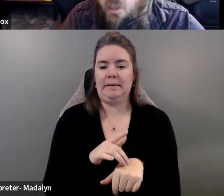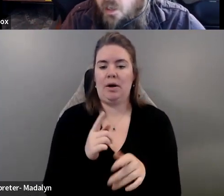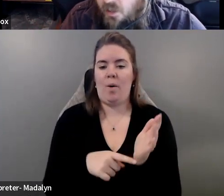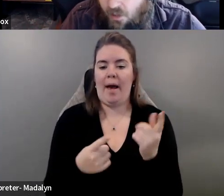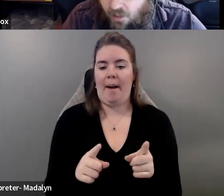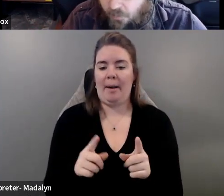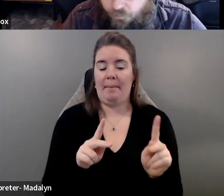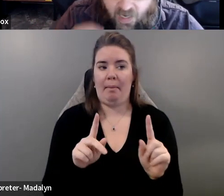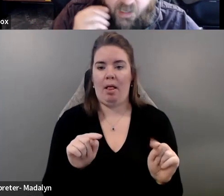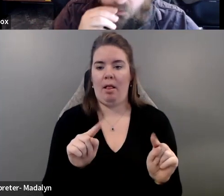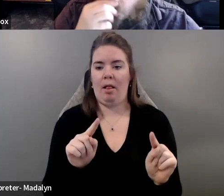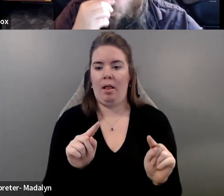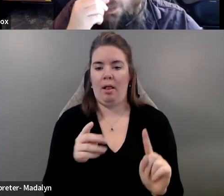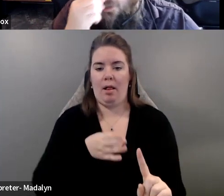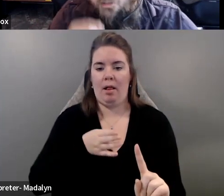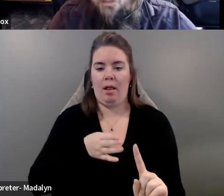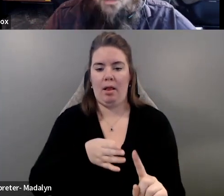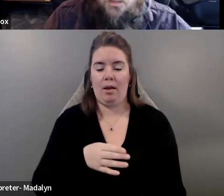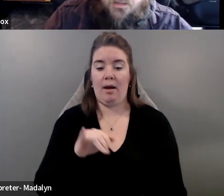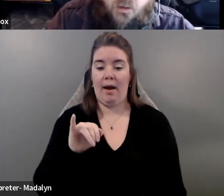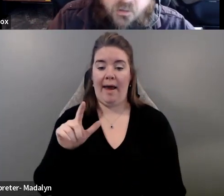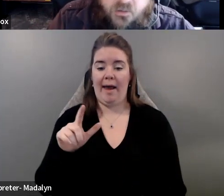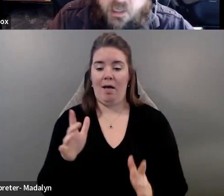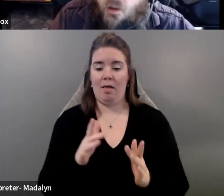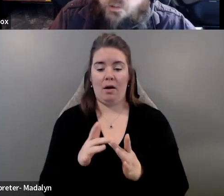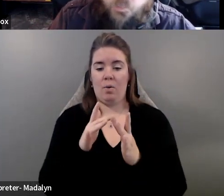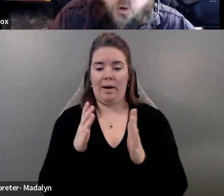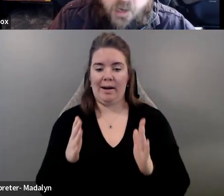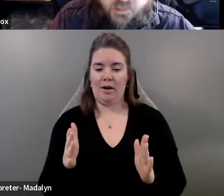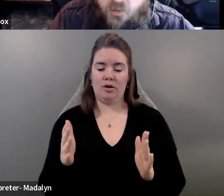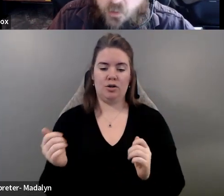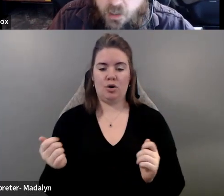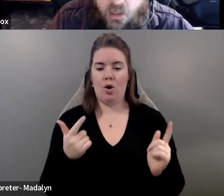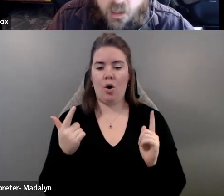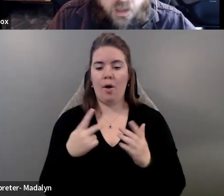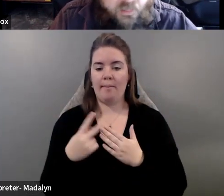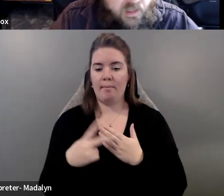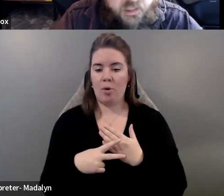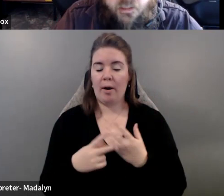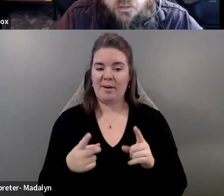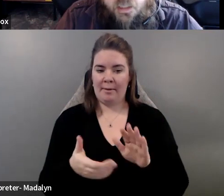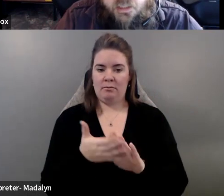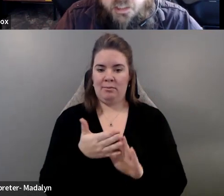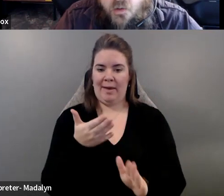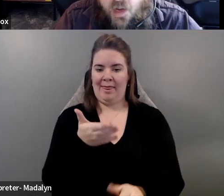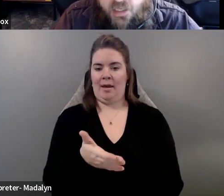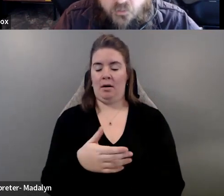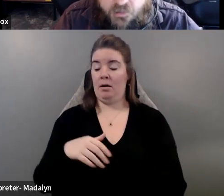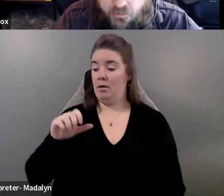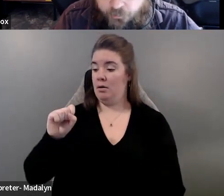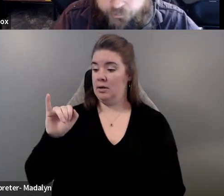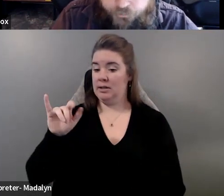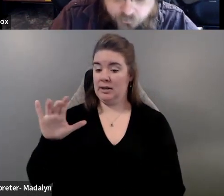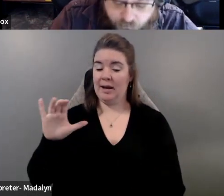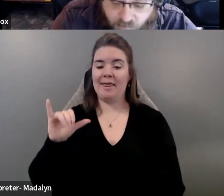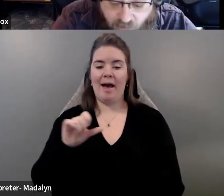the IL coordinators and all those programs get run. The SILC is a statewide